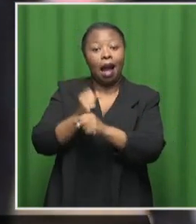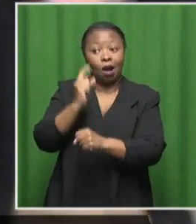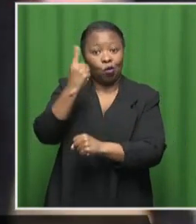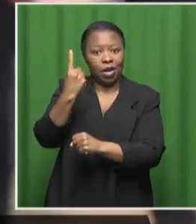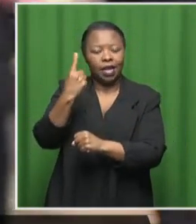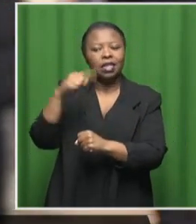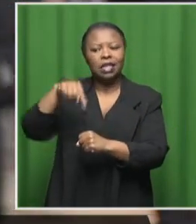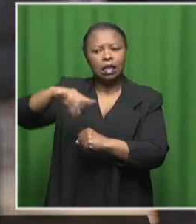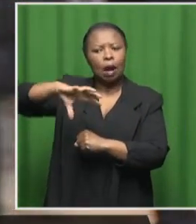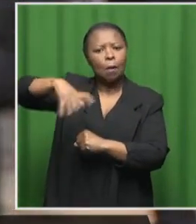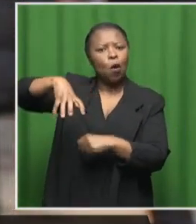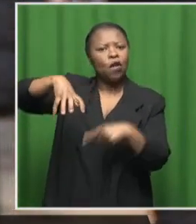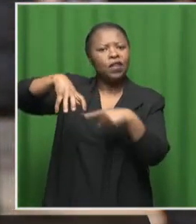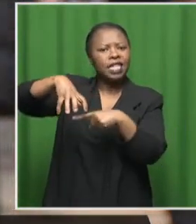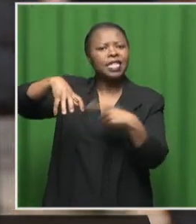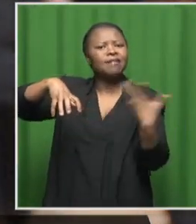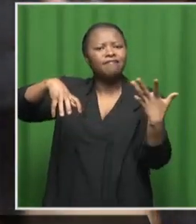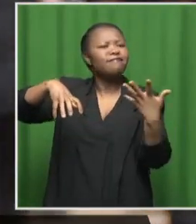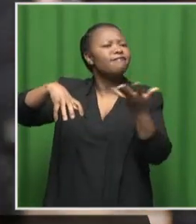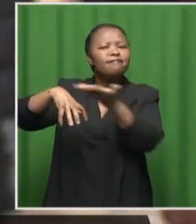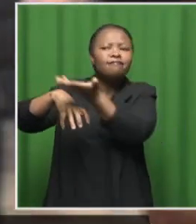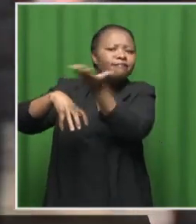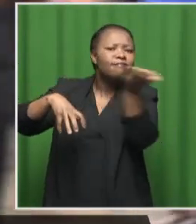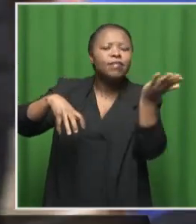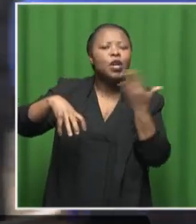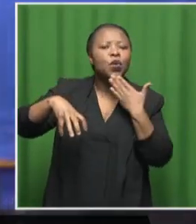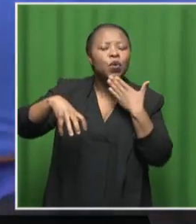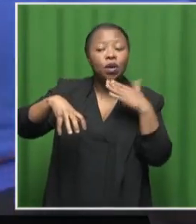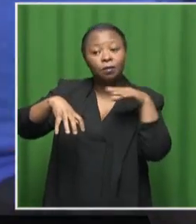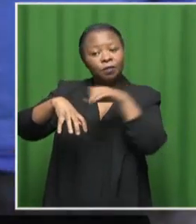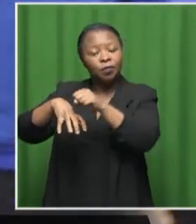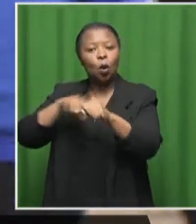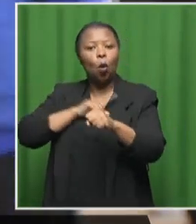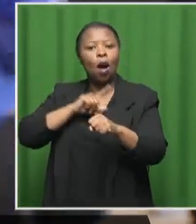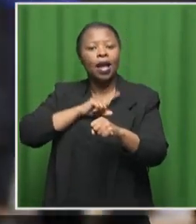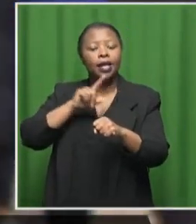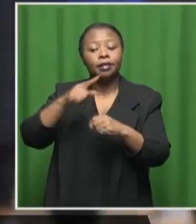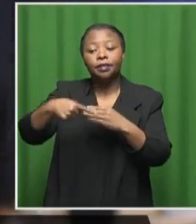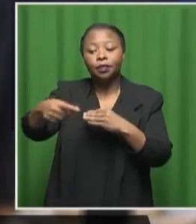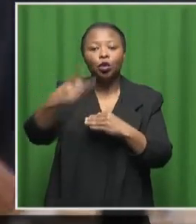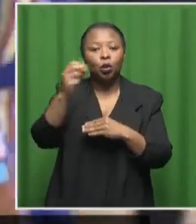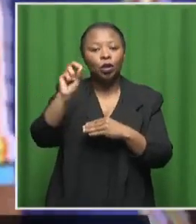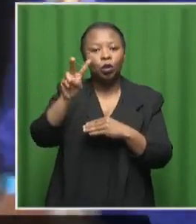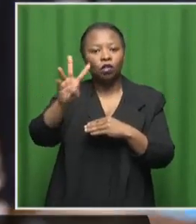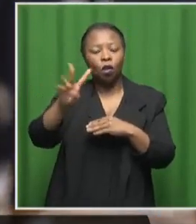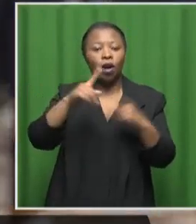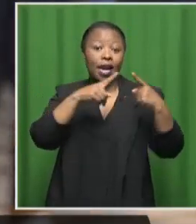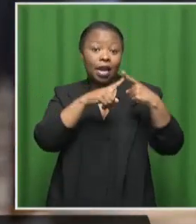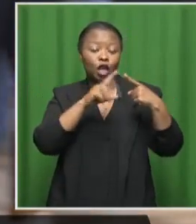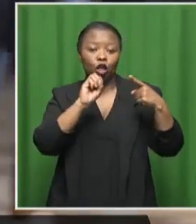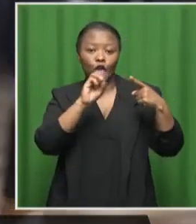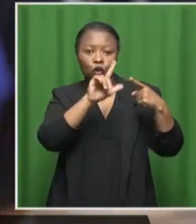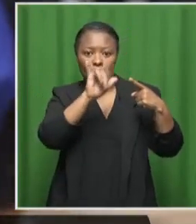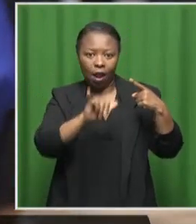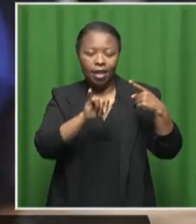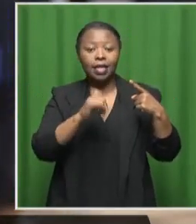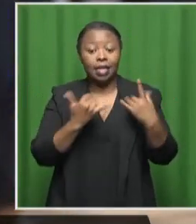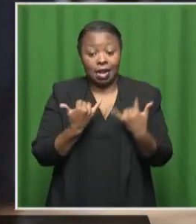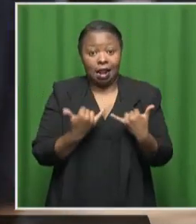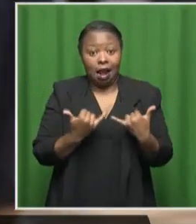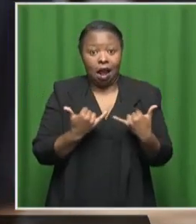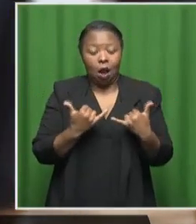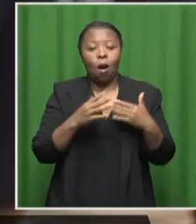province that is pretty much up for grabs comes the 2024 general election. You've got Msimanga, the incumbent provincial leader,